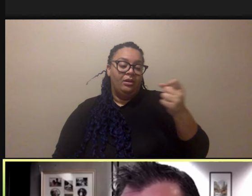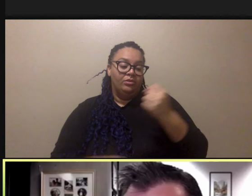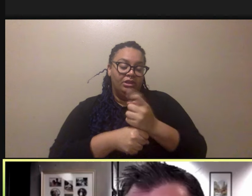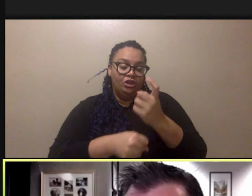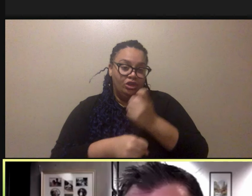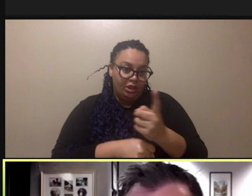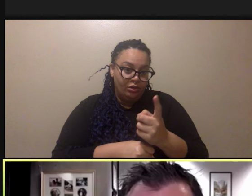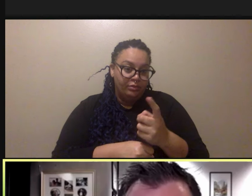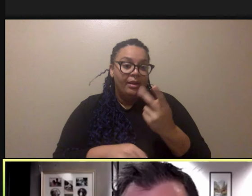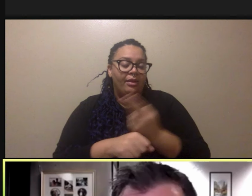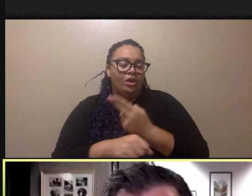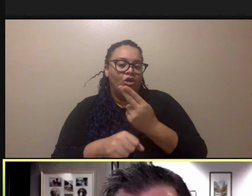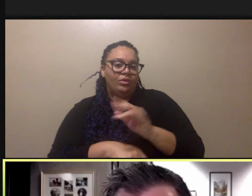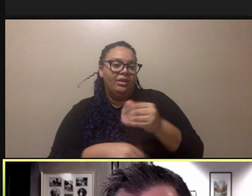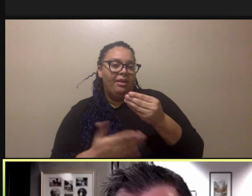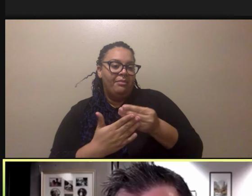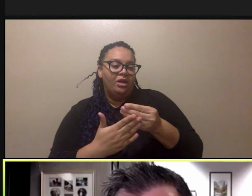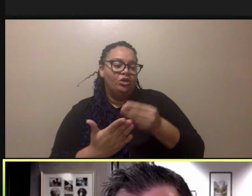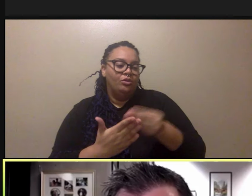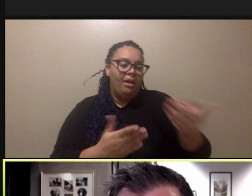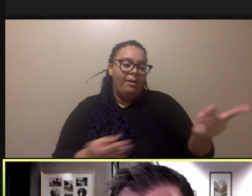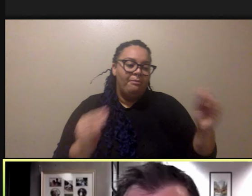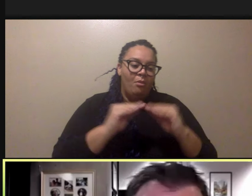to buy more and more and more land